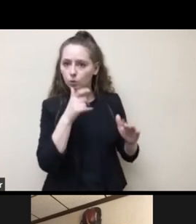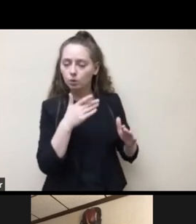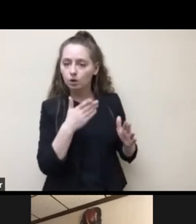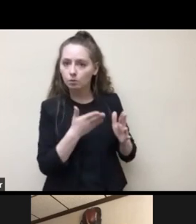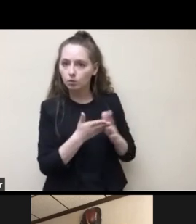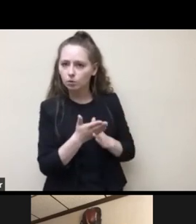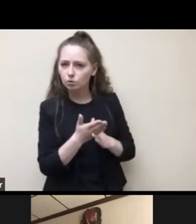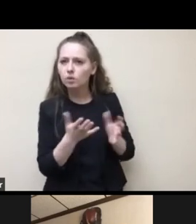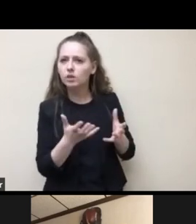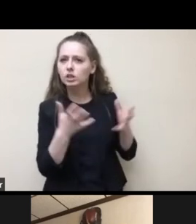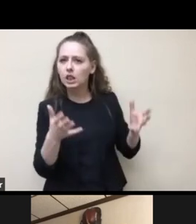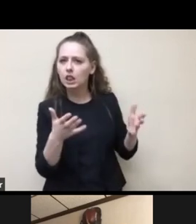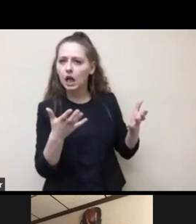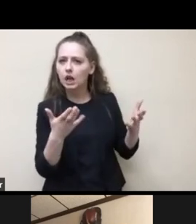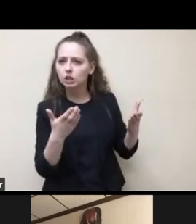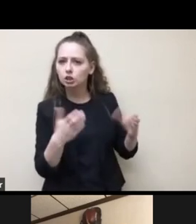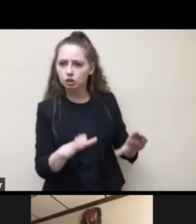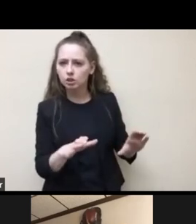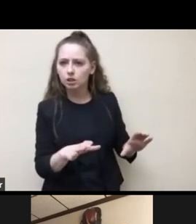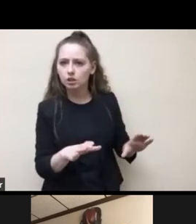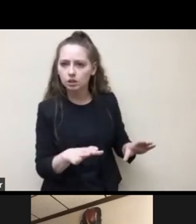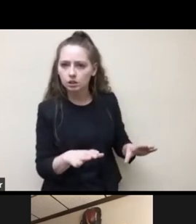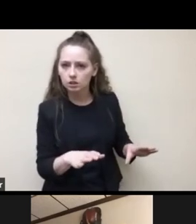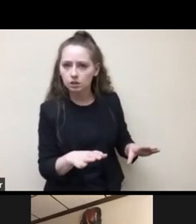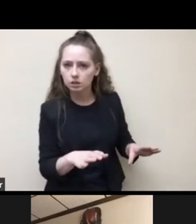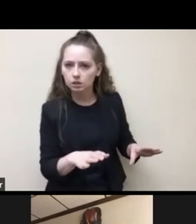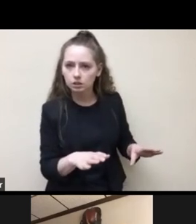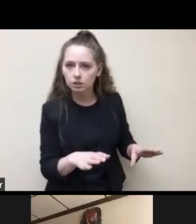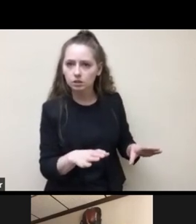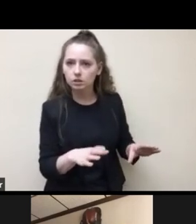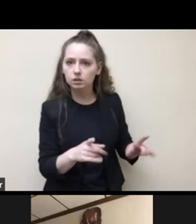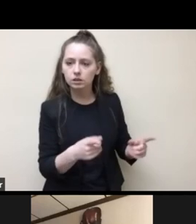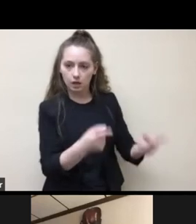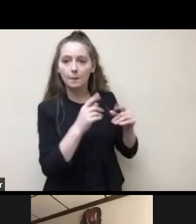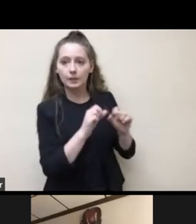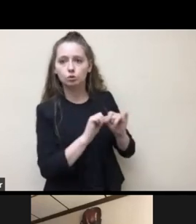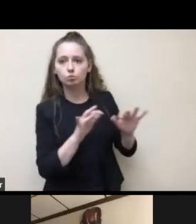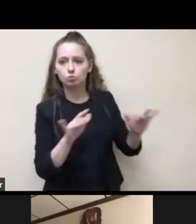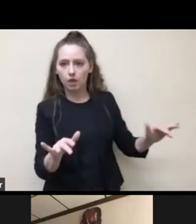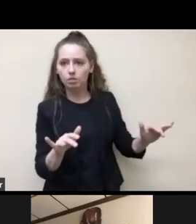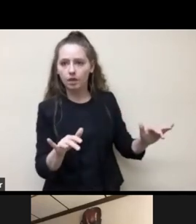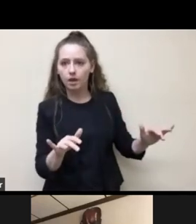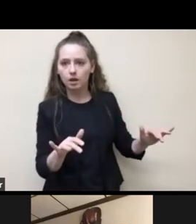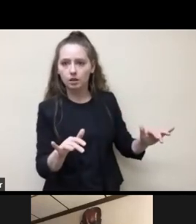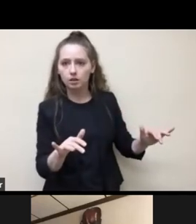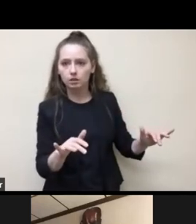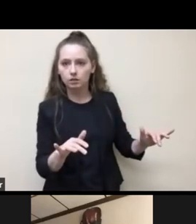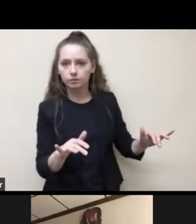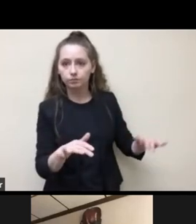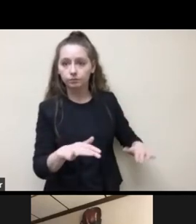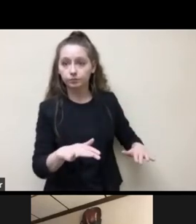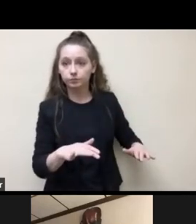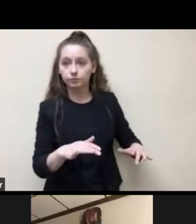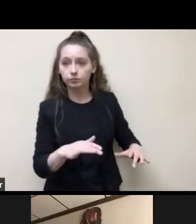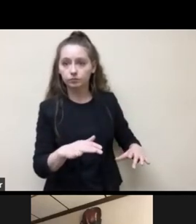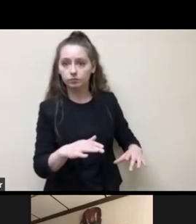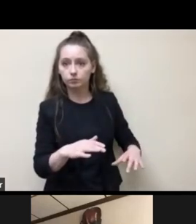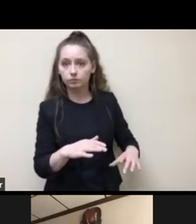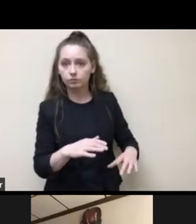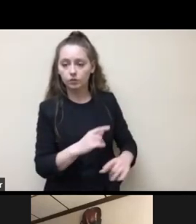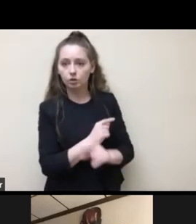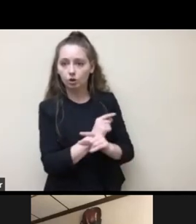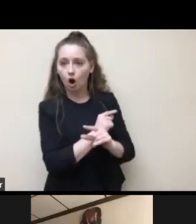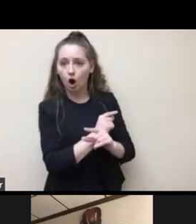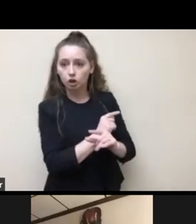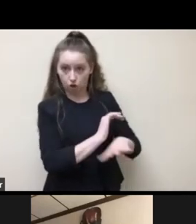someone that, if they were contagious, to come through and spread that. Guards are in place. personnel is in place to